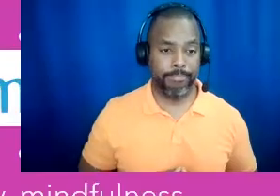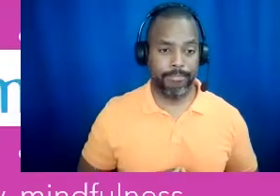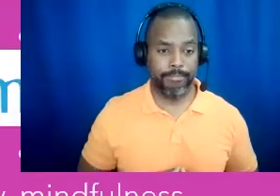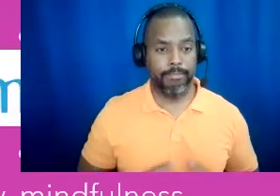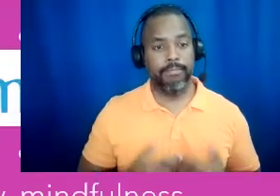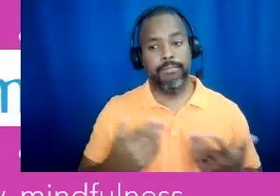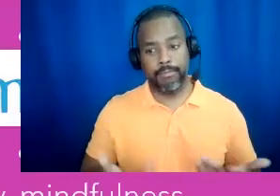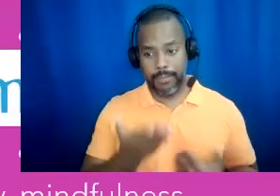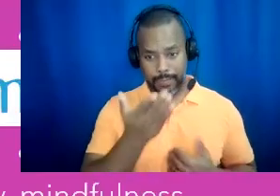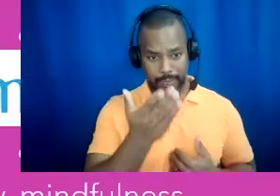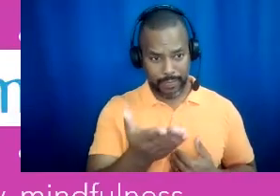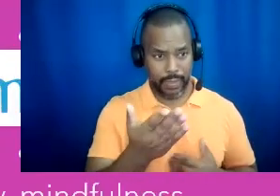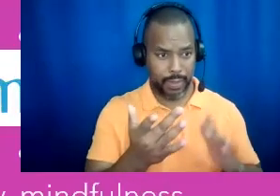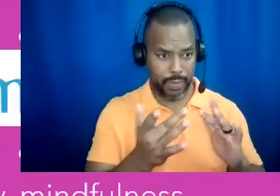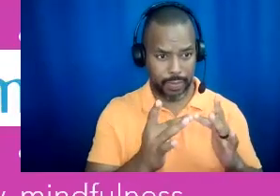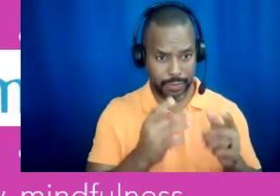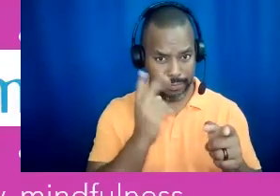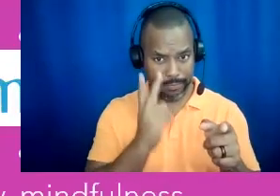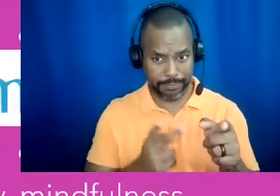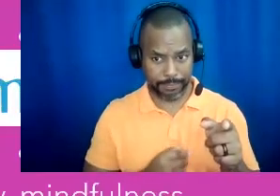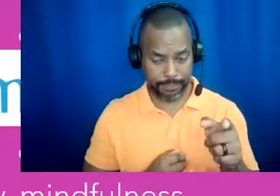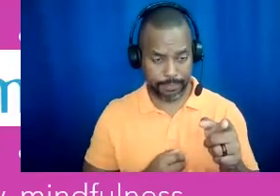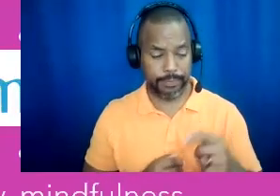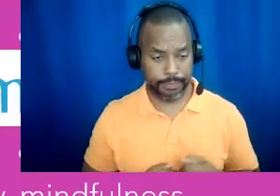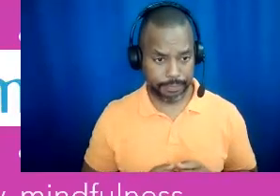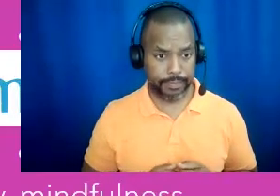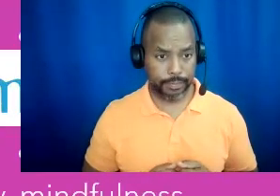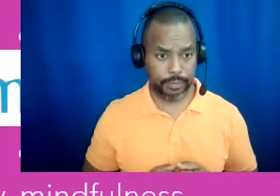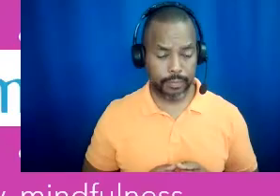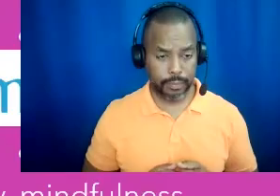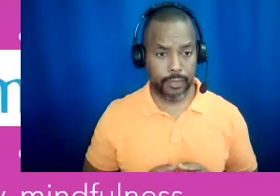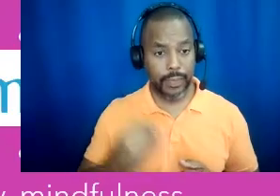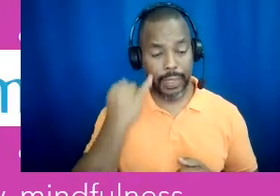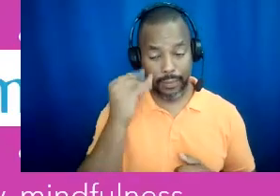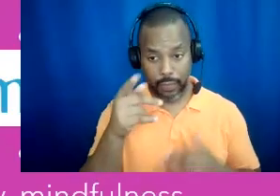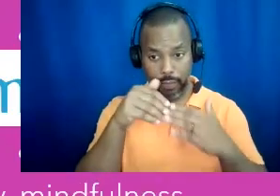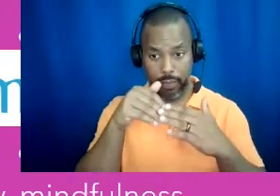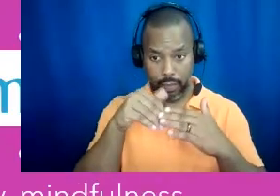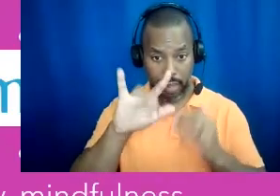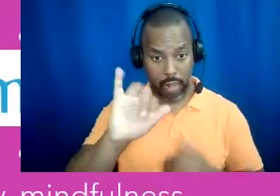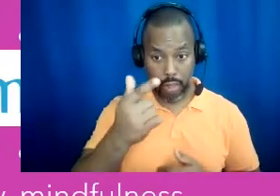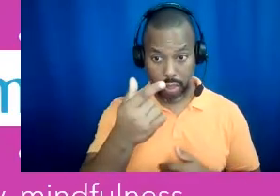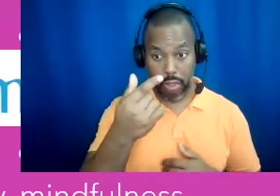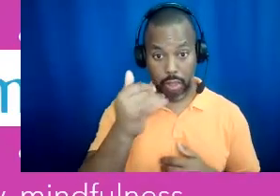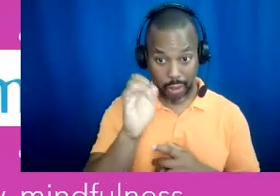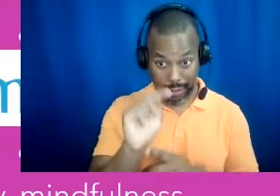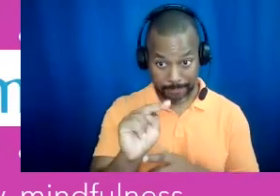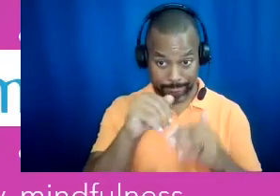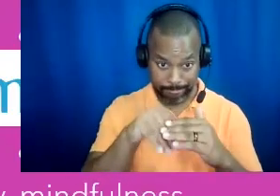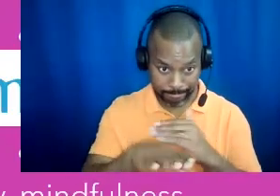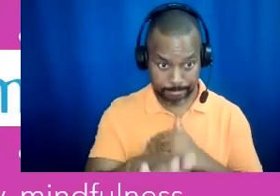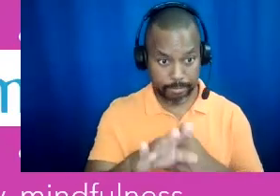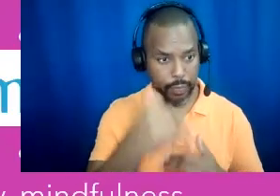So this slide here is just talking about what you can actually get when you log into your EAP portal. You can either do that through